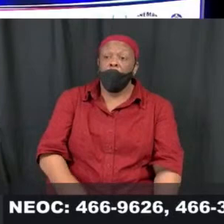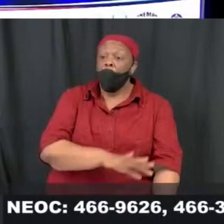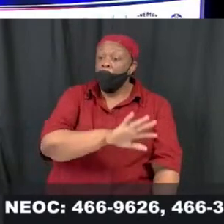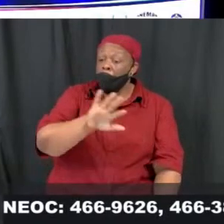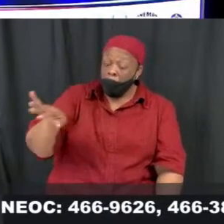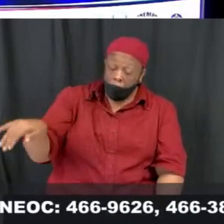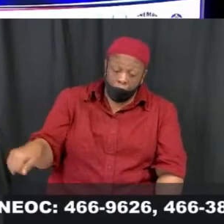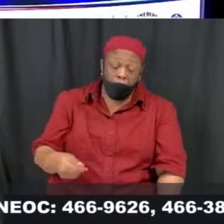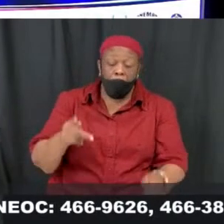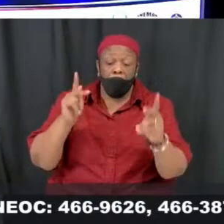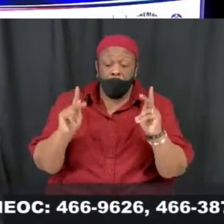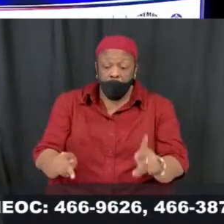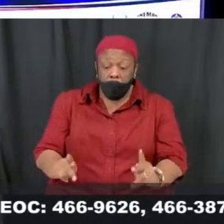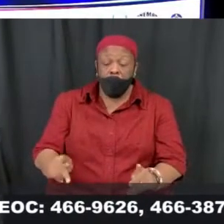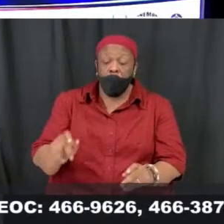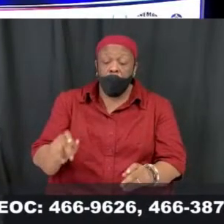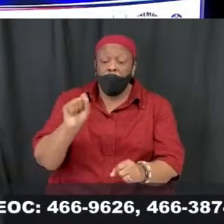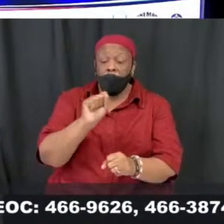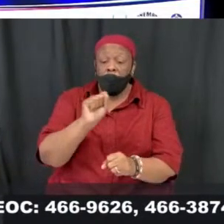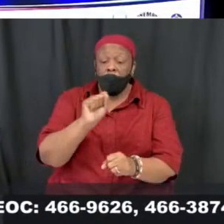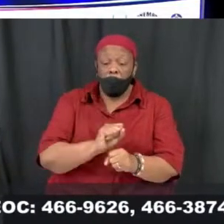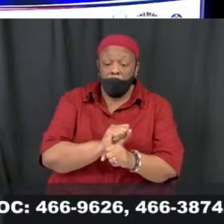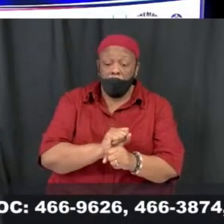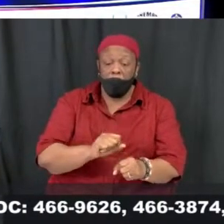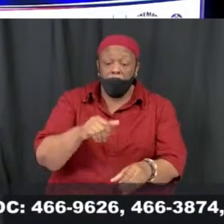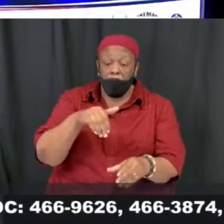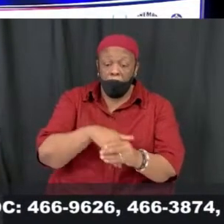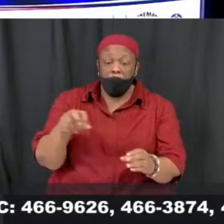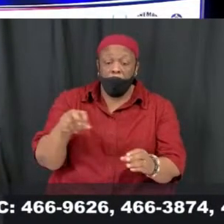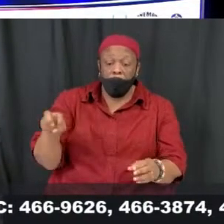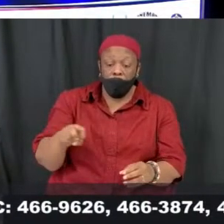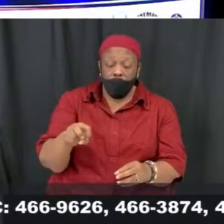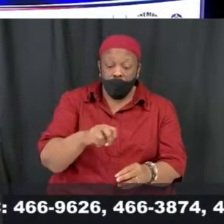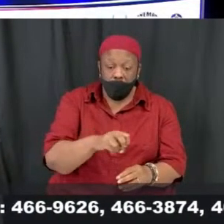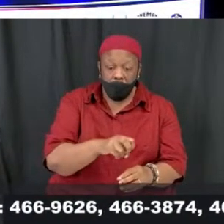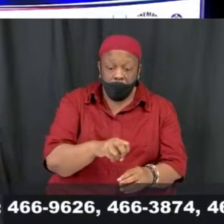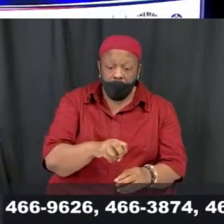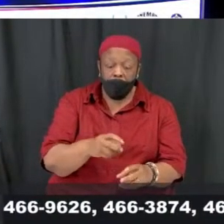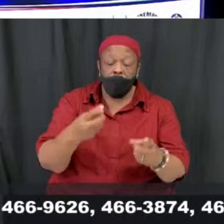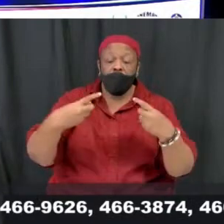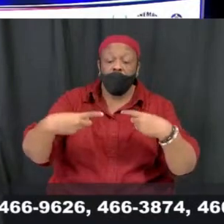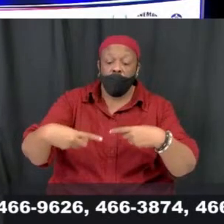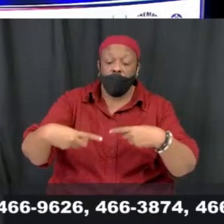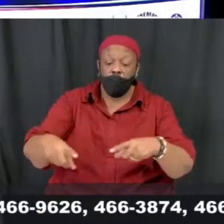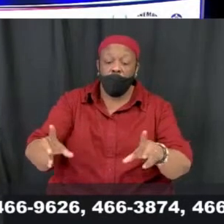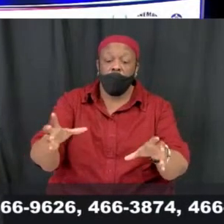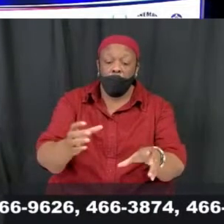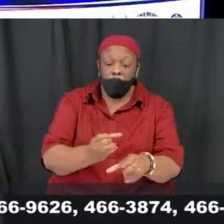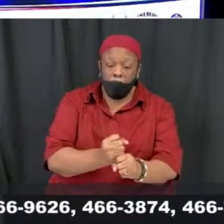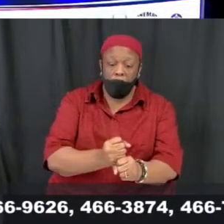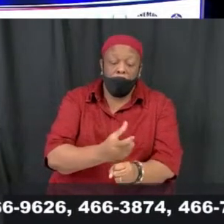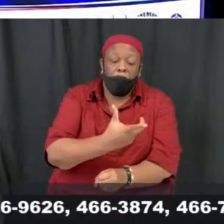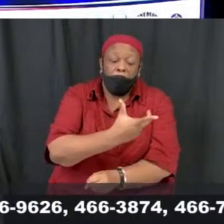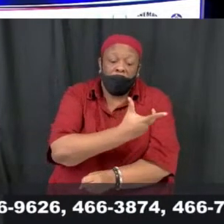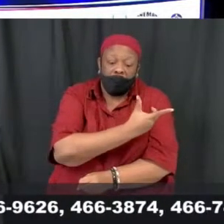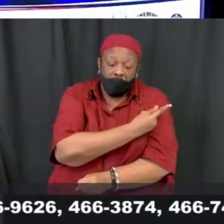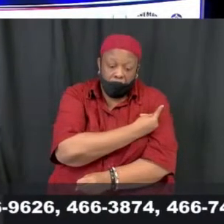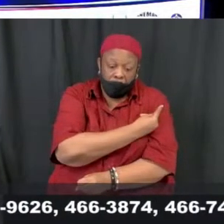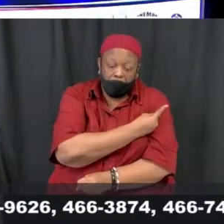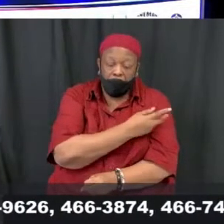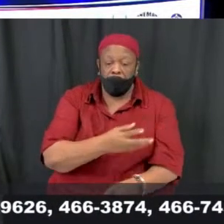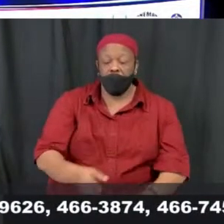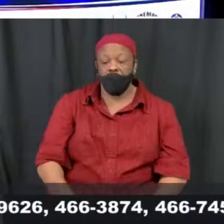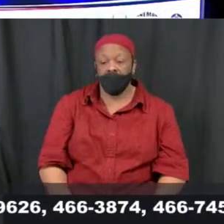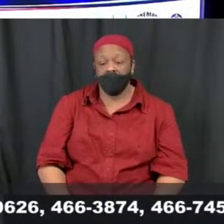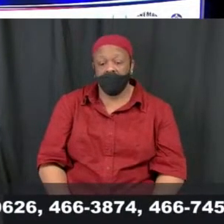unfortunate that we are saying that there are no economy challenges when it comes to the job market. However,